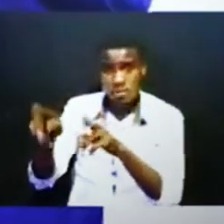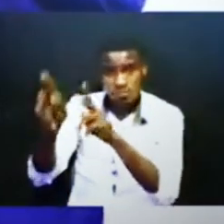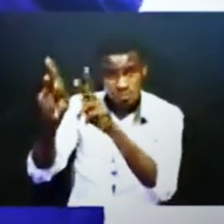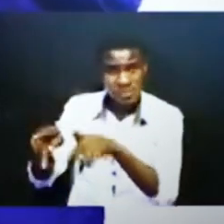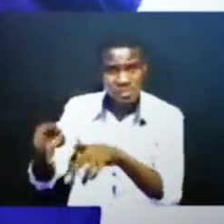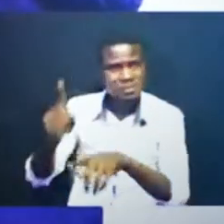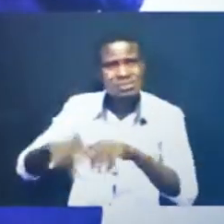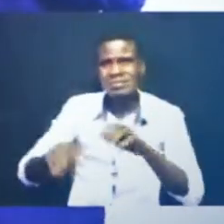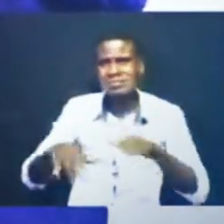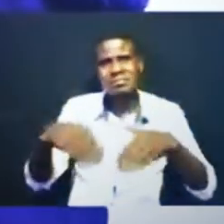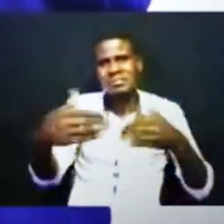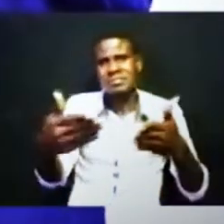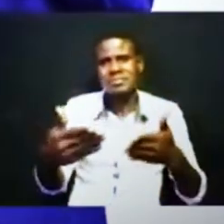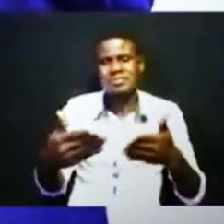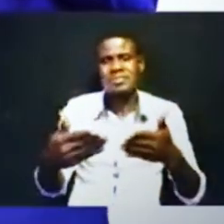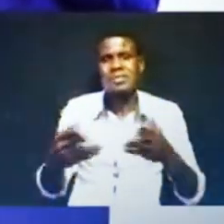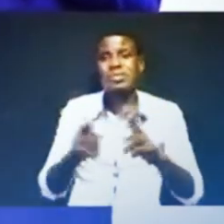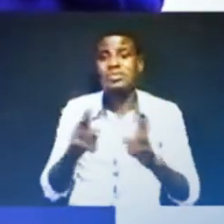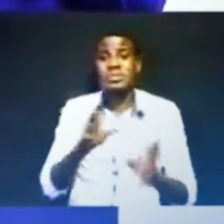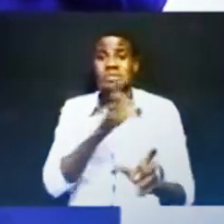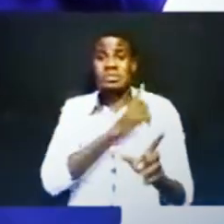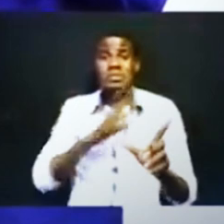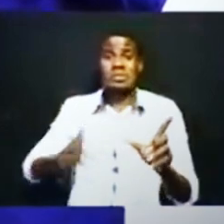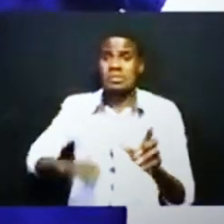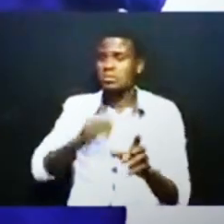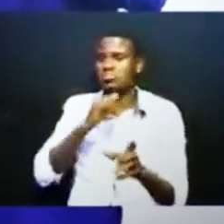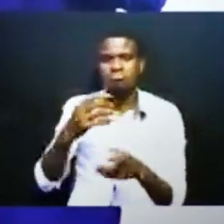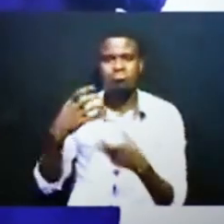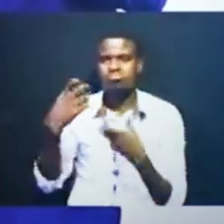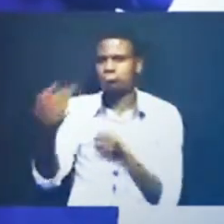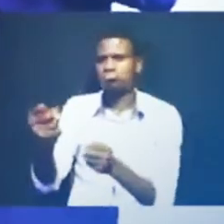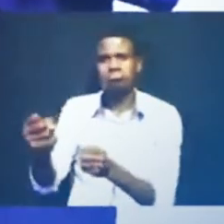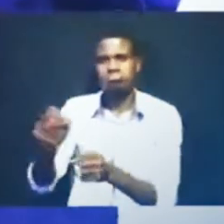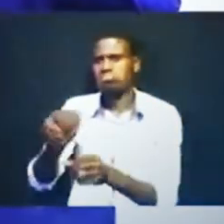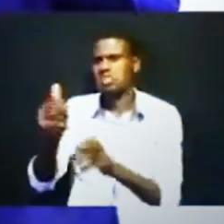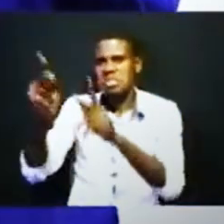the Lord Jesus will not trust himself on to